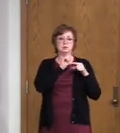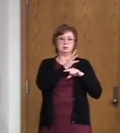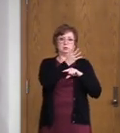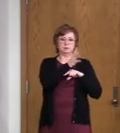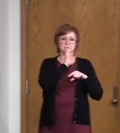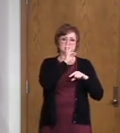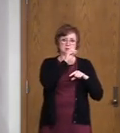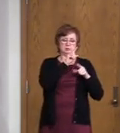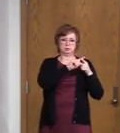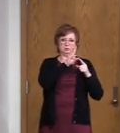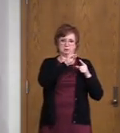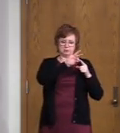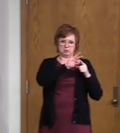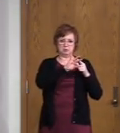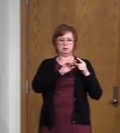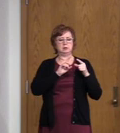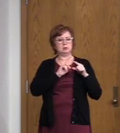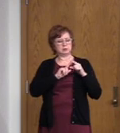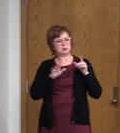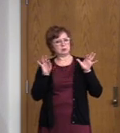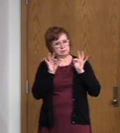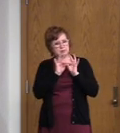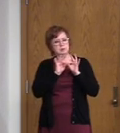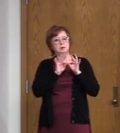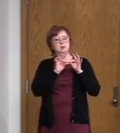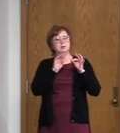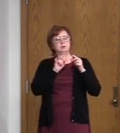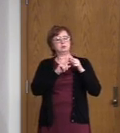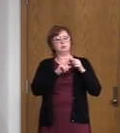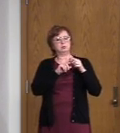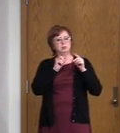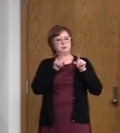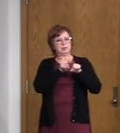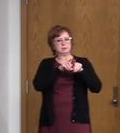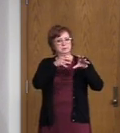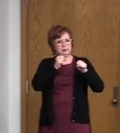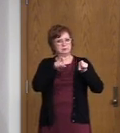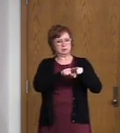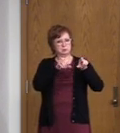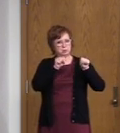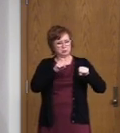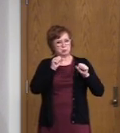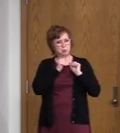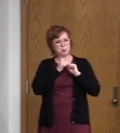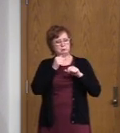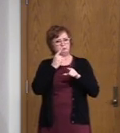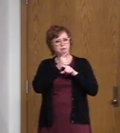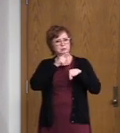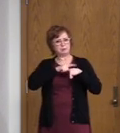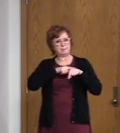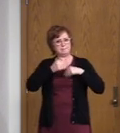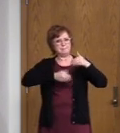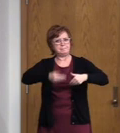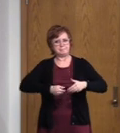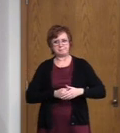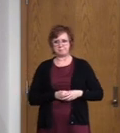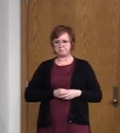COVID-19 vaccine as quickly as possible and in most efficiently and time-effective manner.